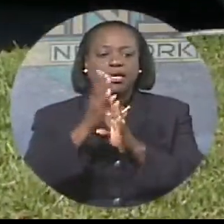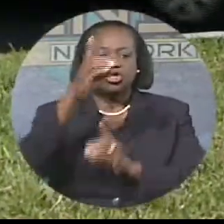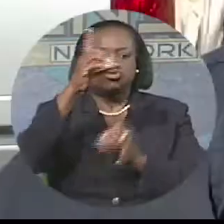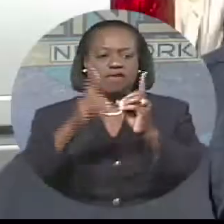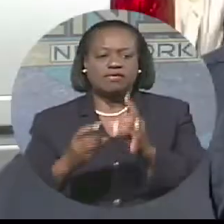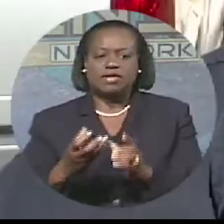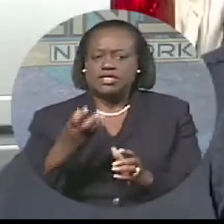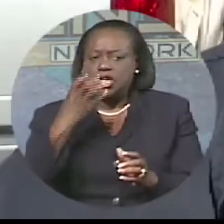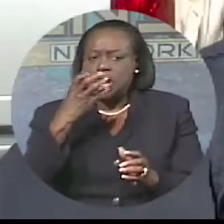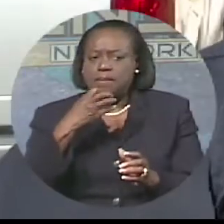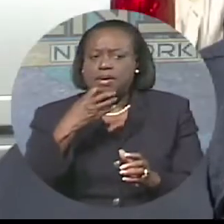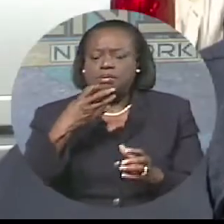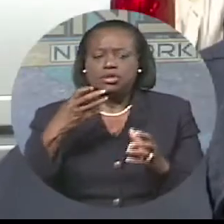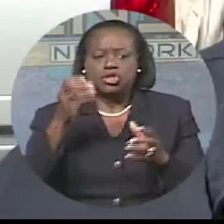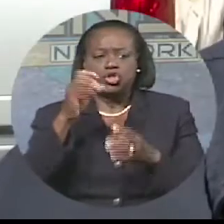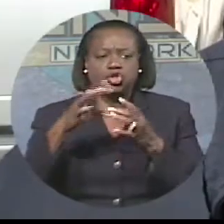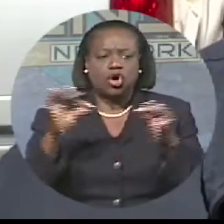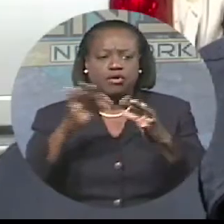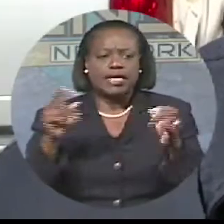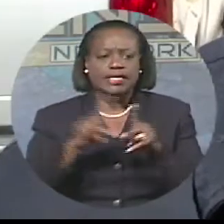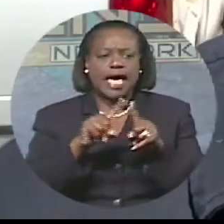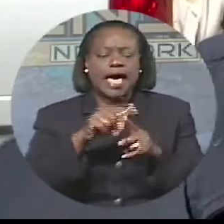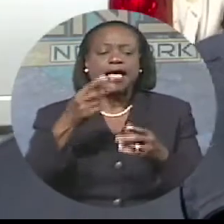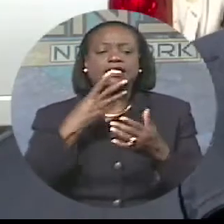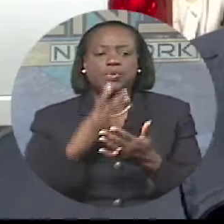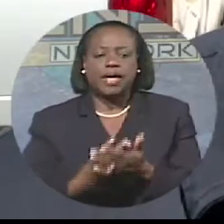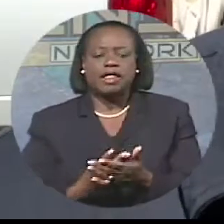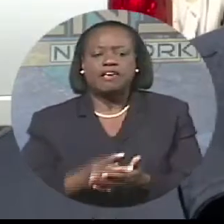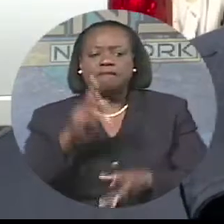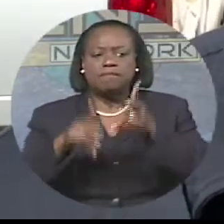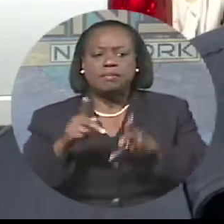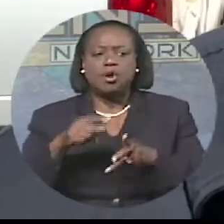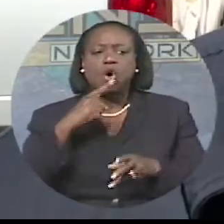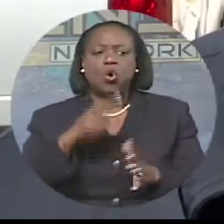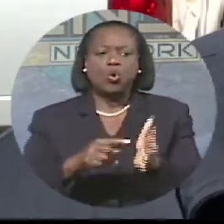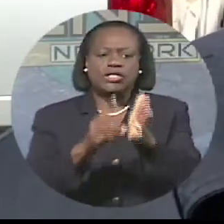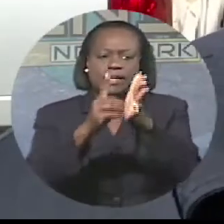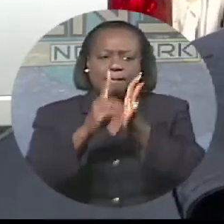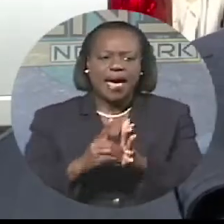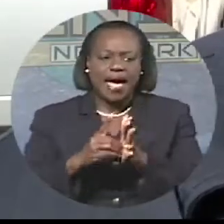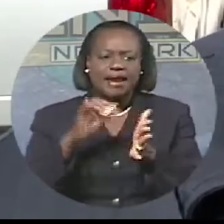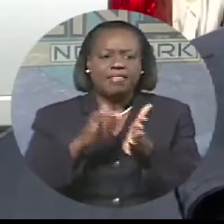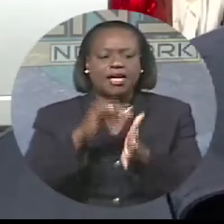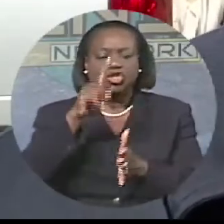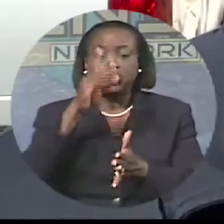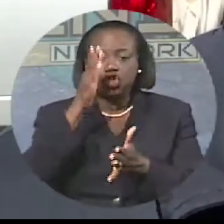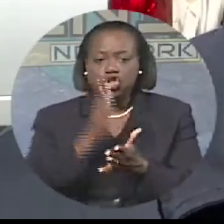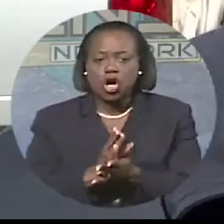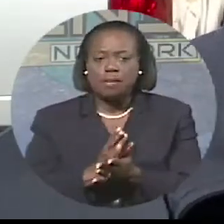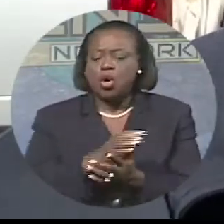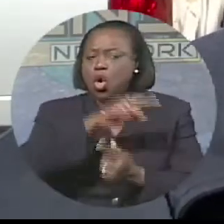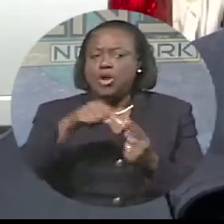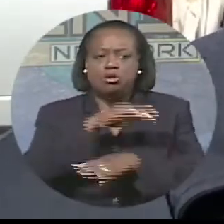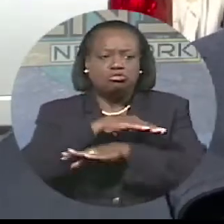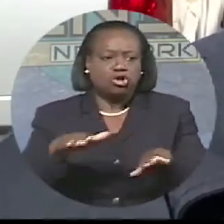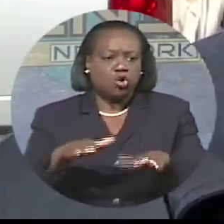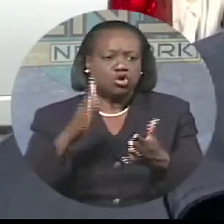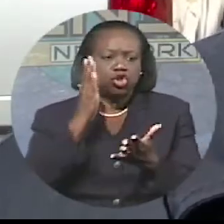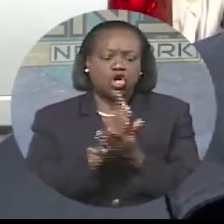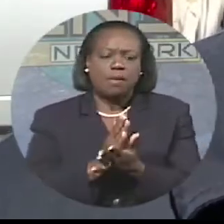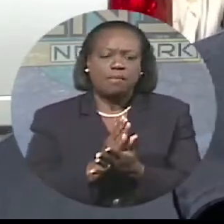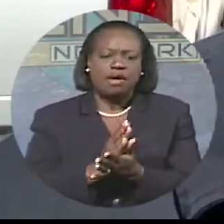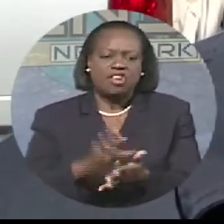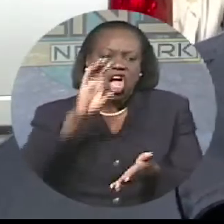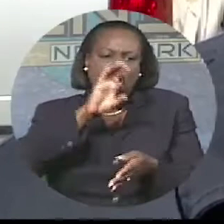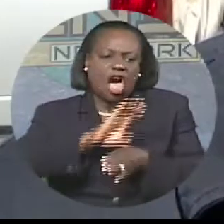as well. You have people, they demanding that you stop. And when you don't stop, then they cussing you out inside the bus, or,